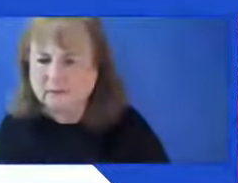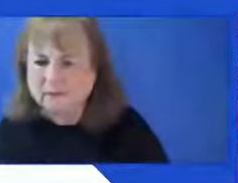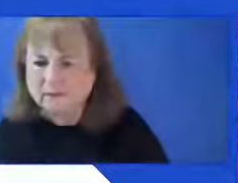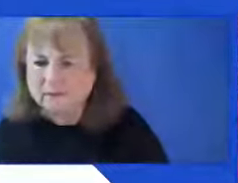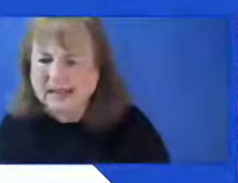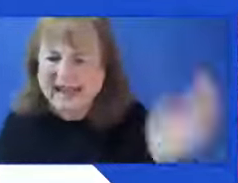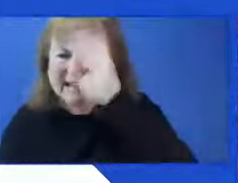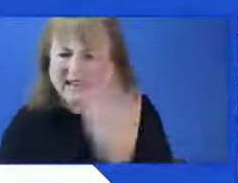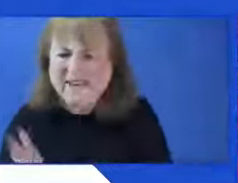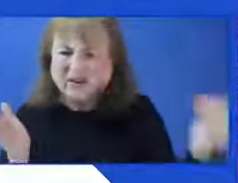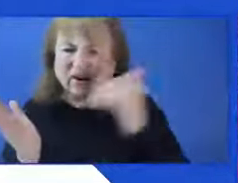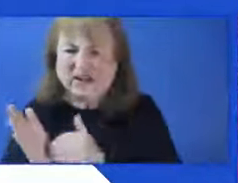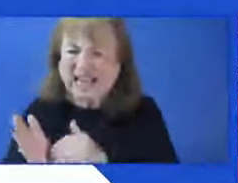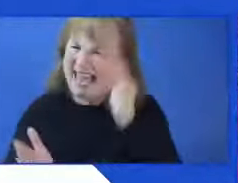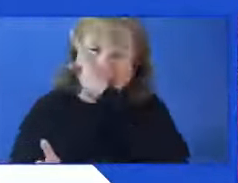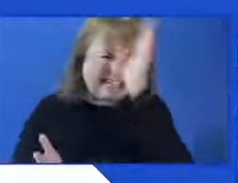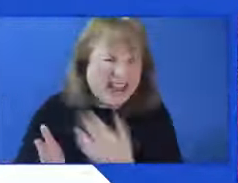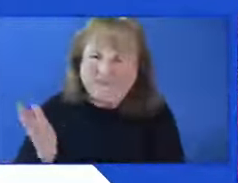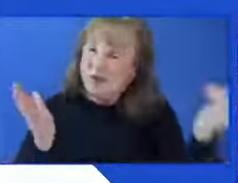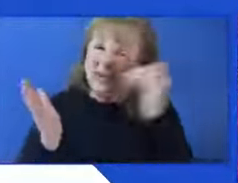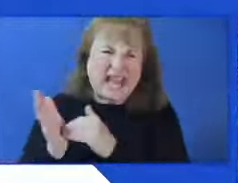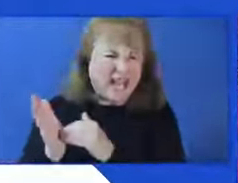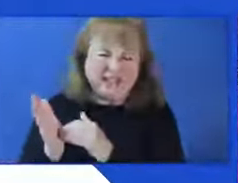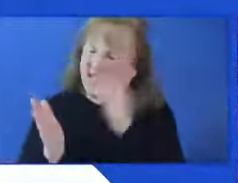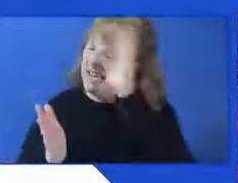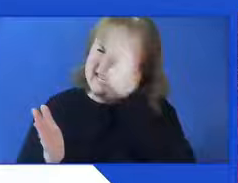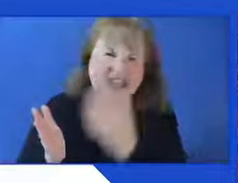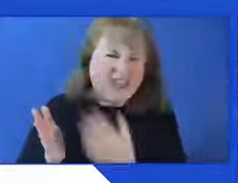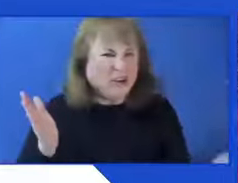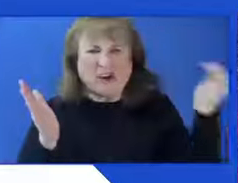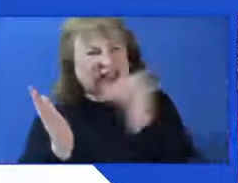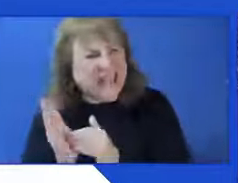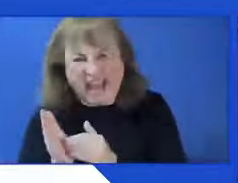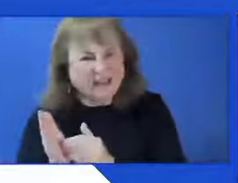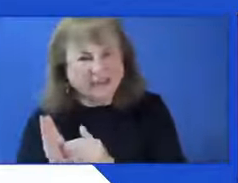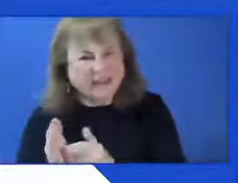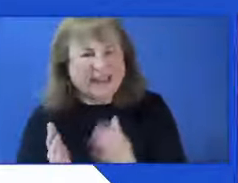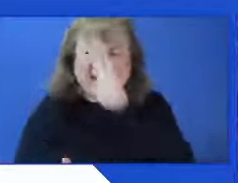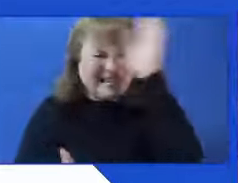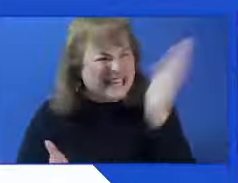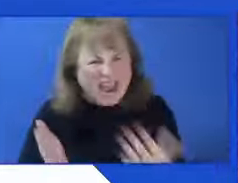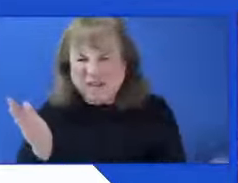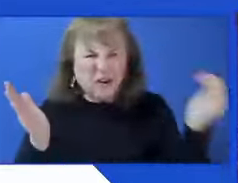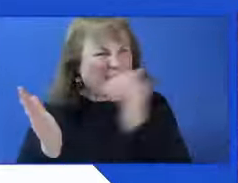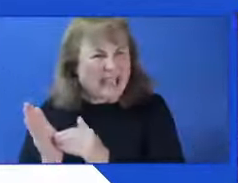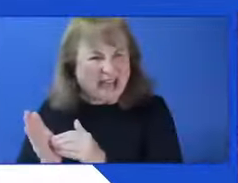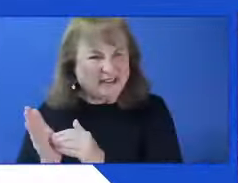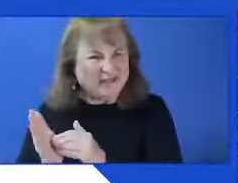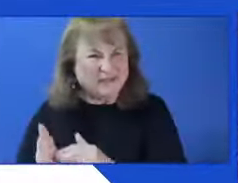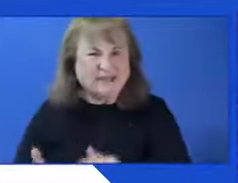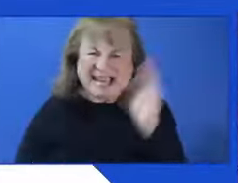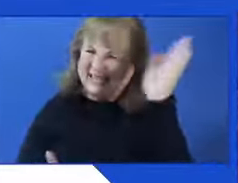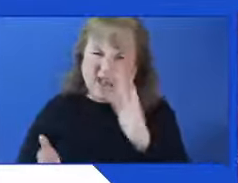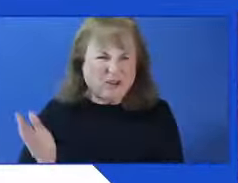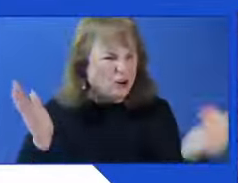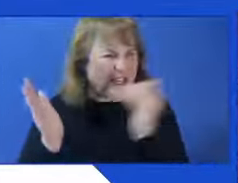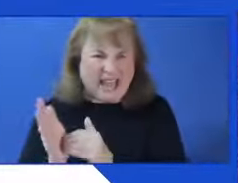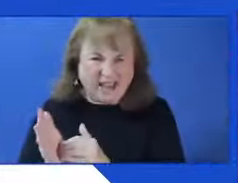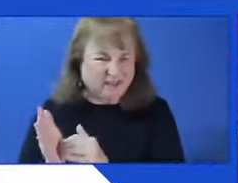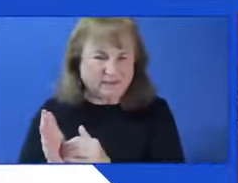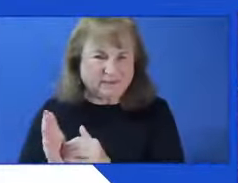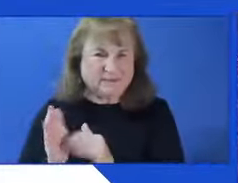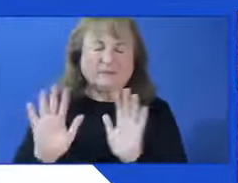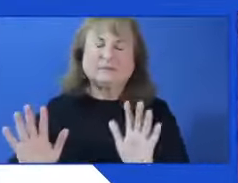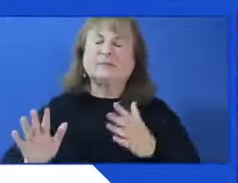Never again, never again, never again, never again. Now,